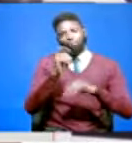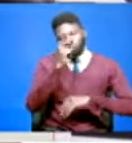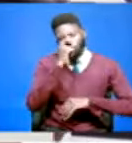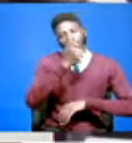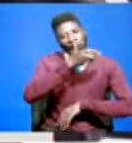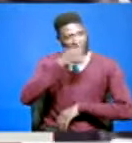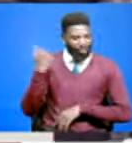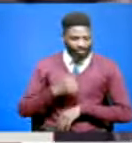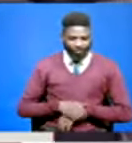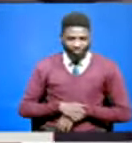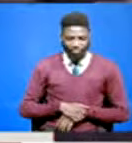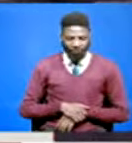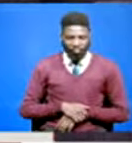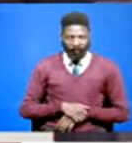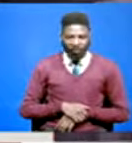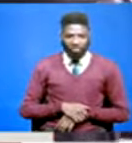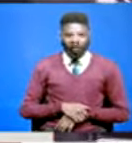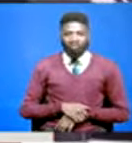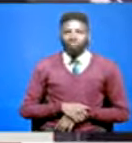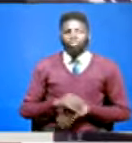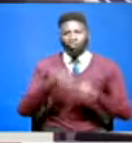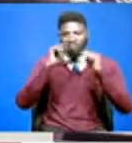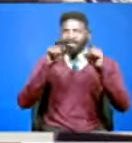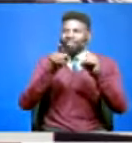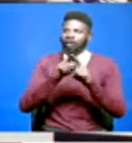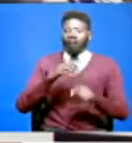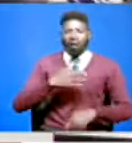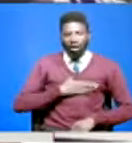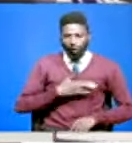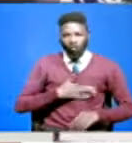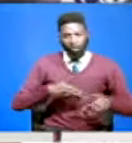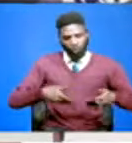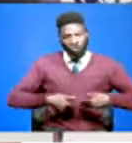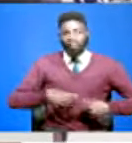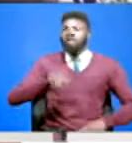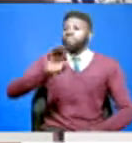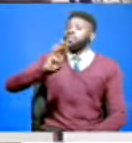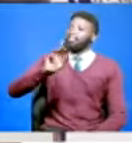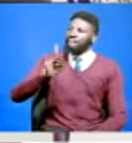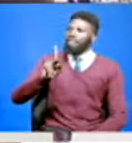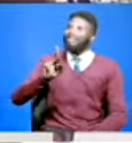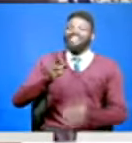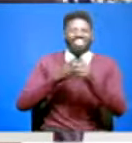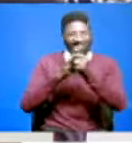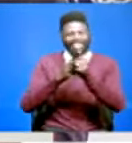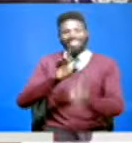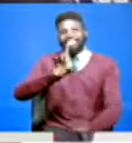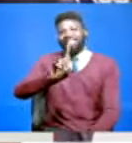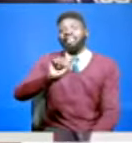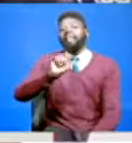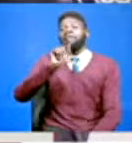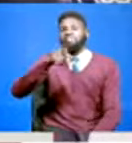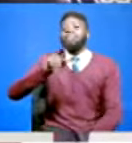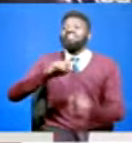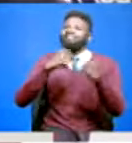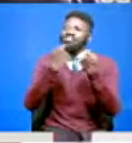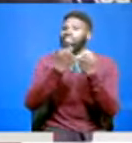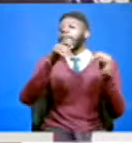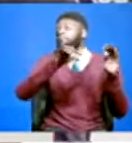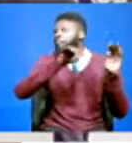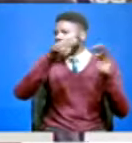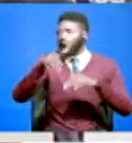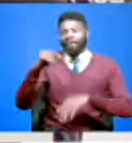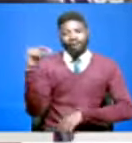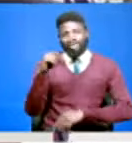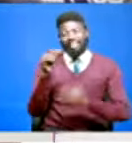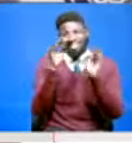tumesema kijana yetu PK ndiye atakuwa anaongoza our team, DAP team, kwenda Garissa. So if you are here and